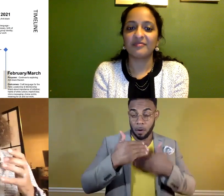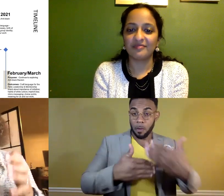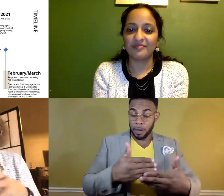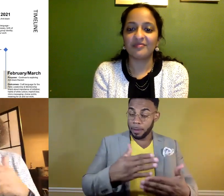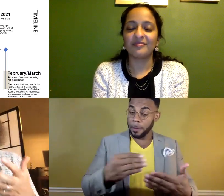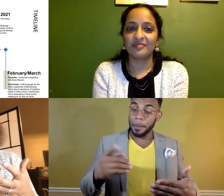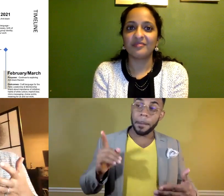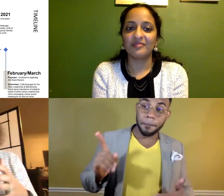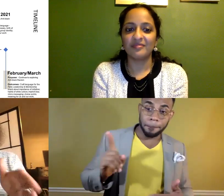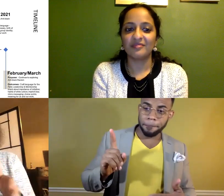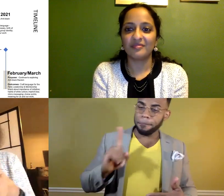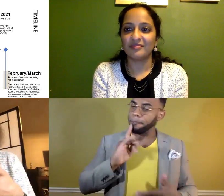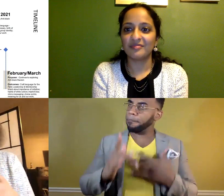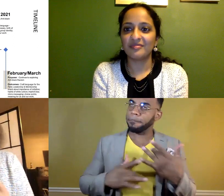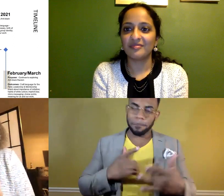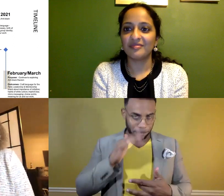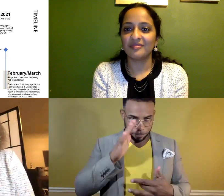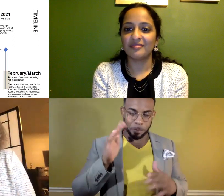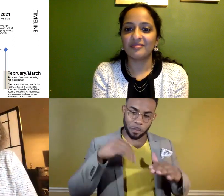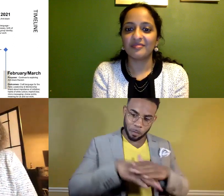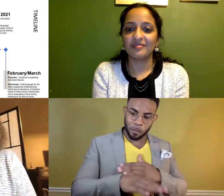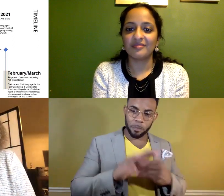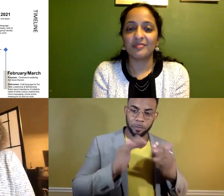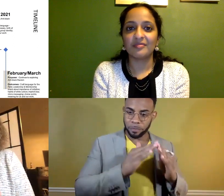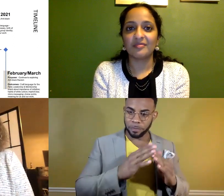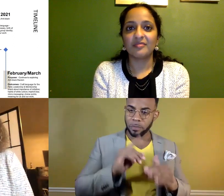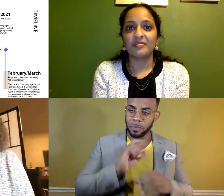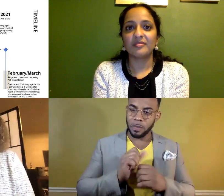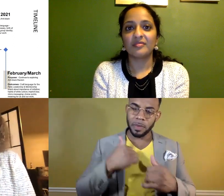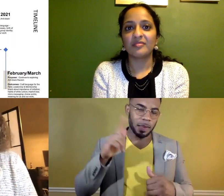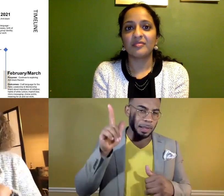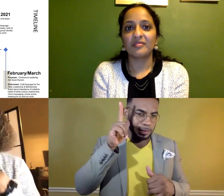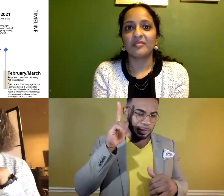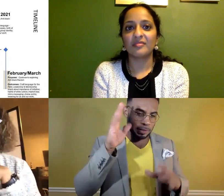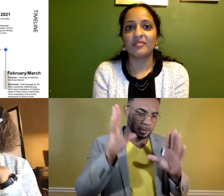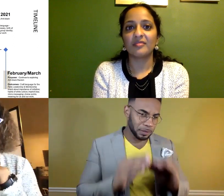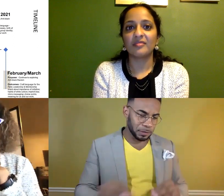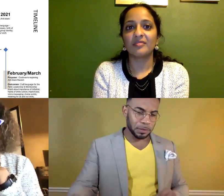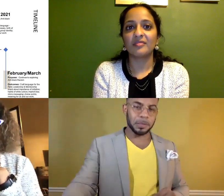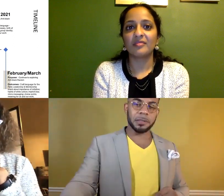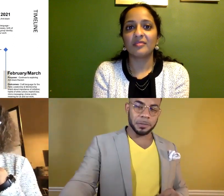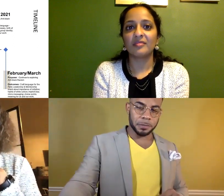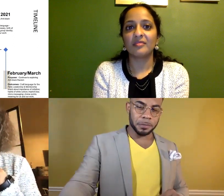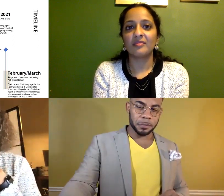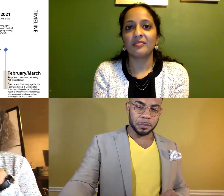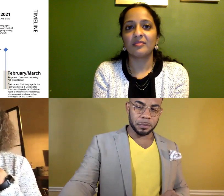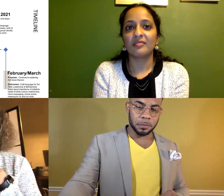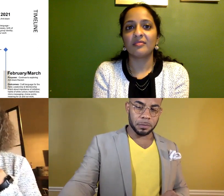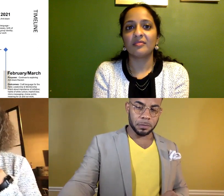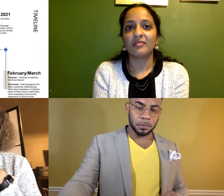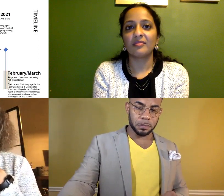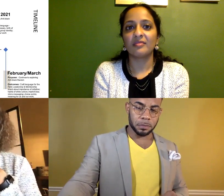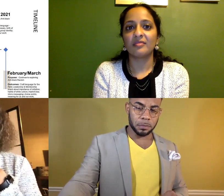and she's super excited. We're going to go into communities and really have listening sessions with communities across